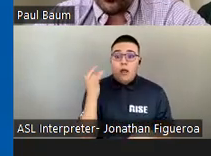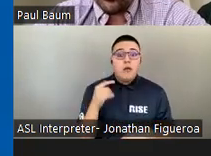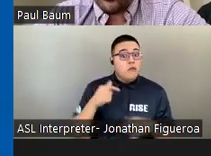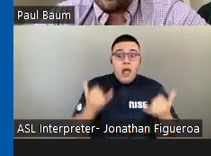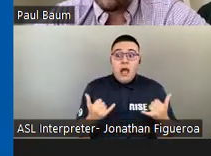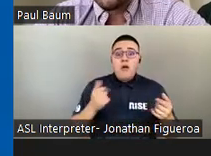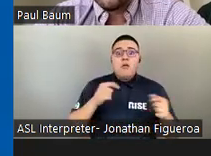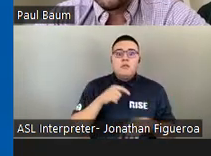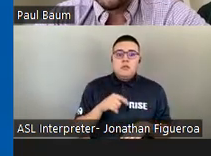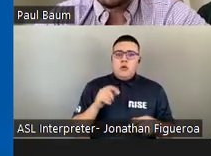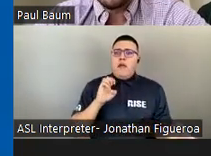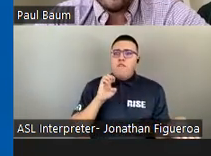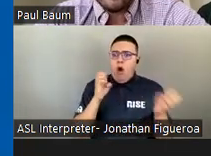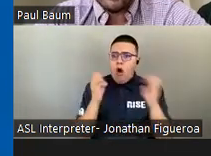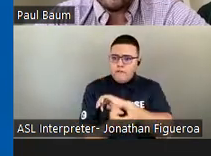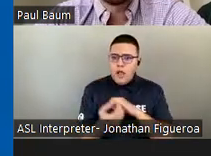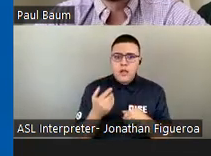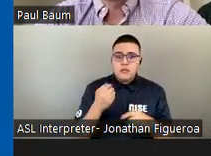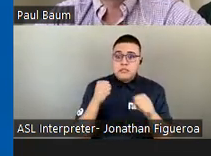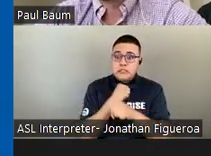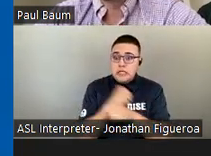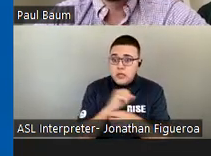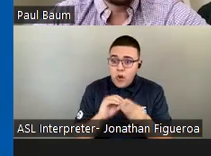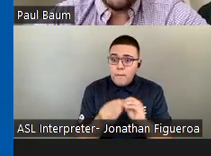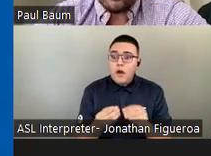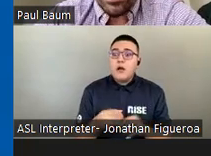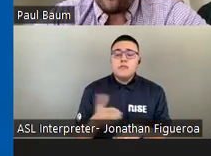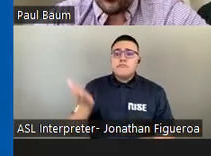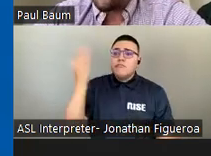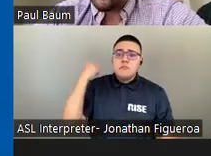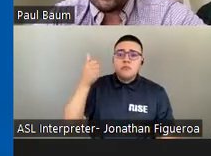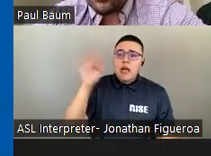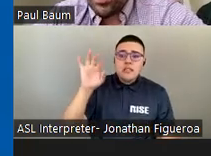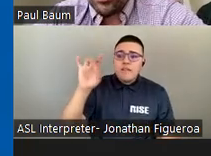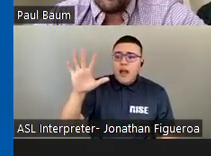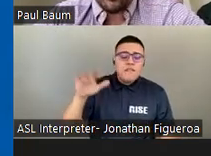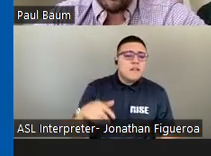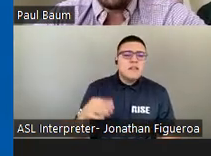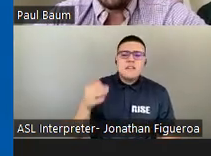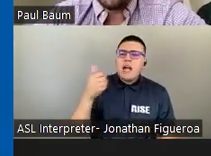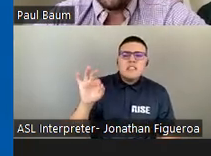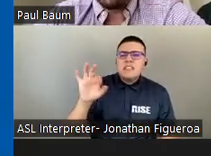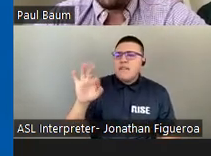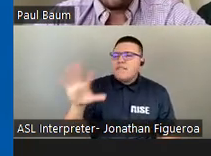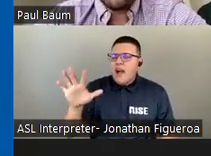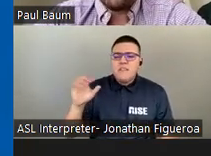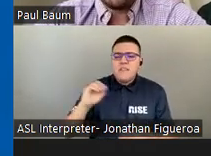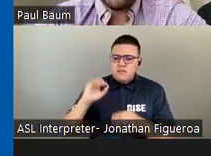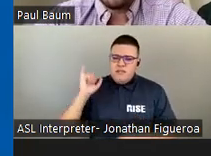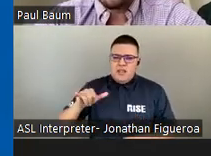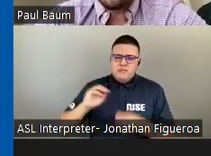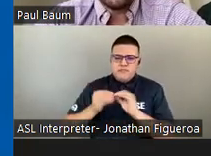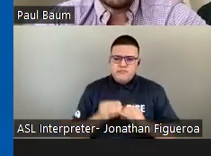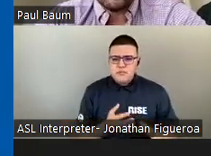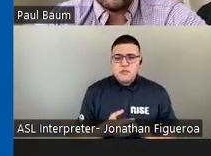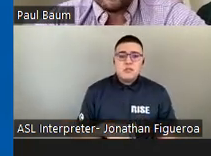evolving. You'll see some statistics from 1985, 1995, with the Trevor